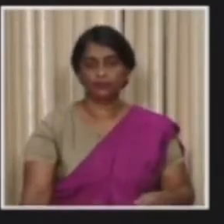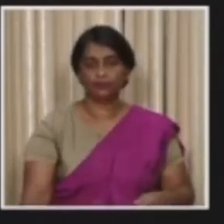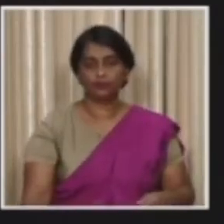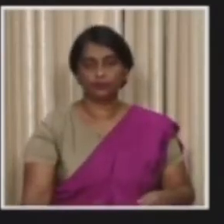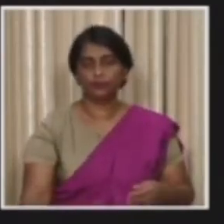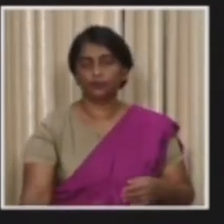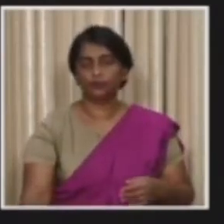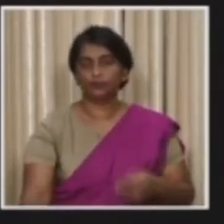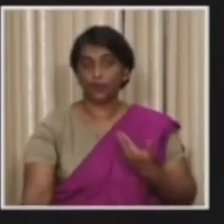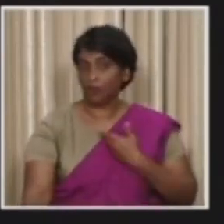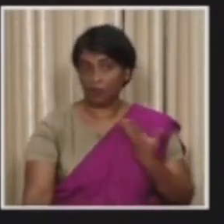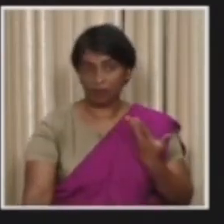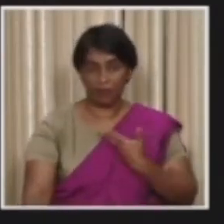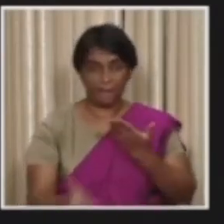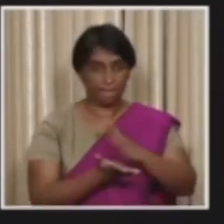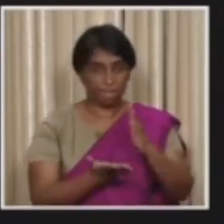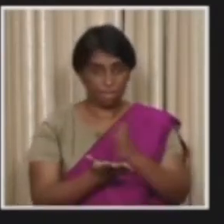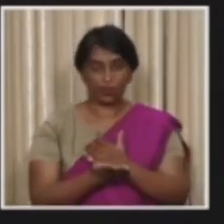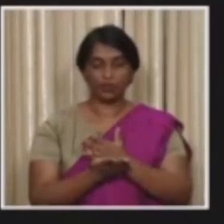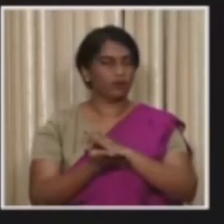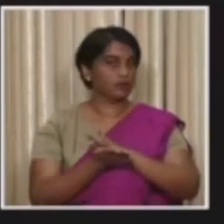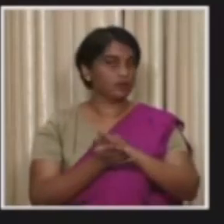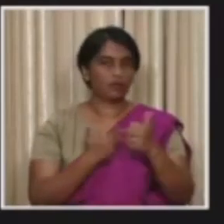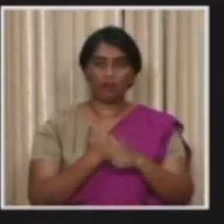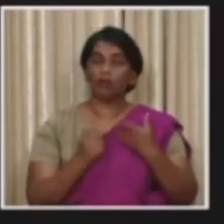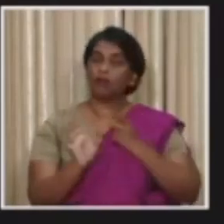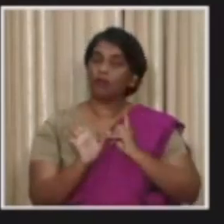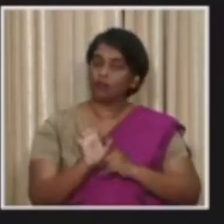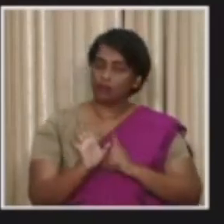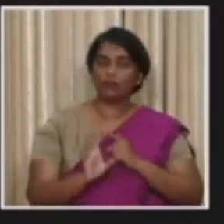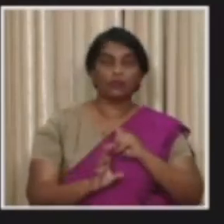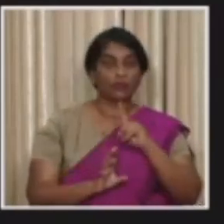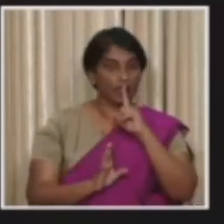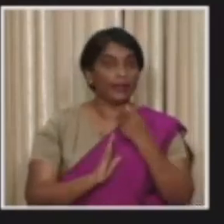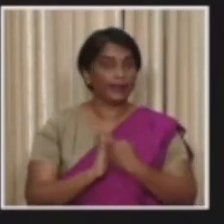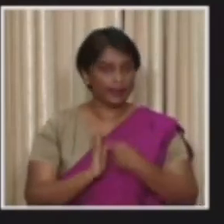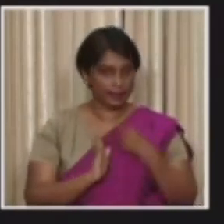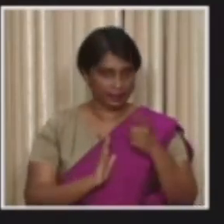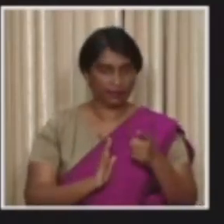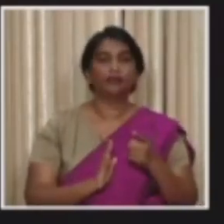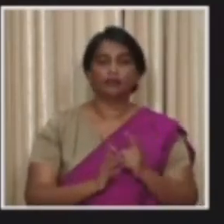So therefore, that we have always advocated that. We will continue to do so. Thank you for raising this. We will follow this up. Thank you.